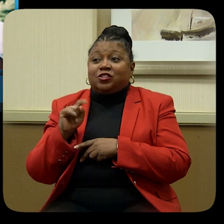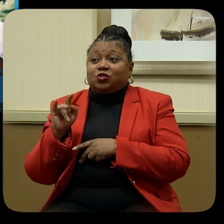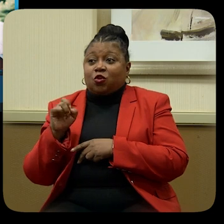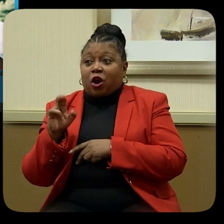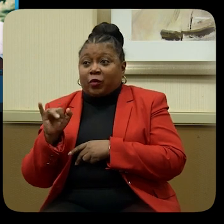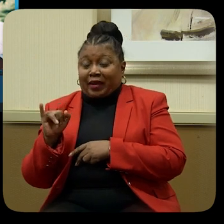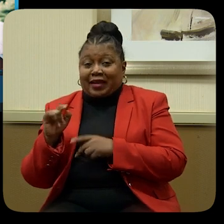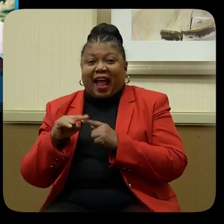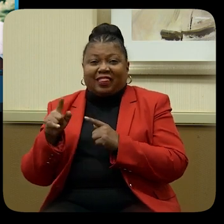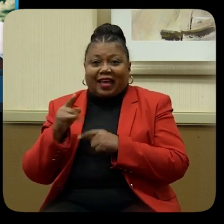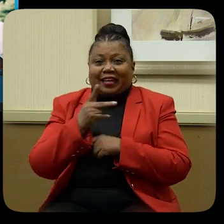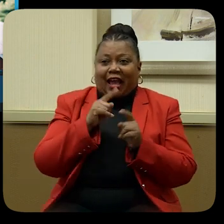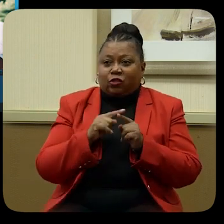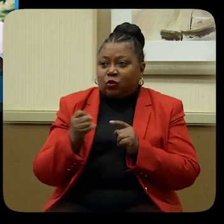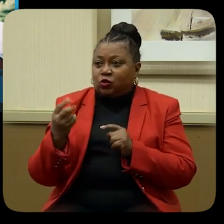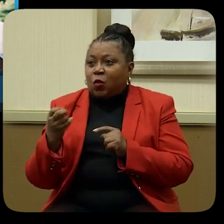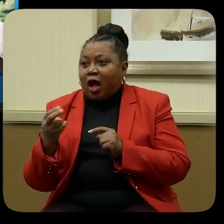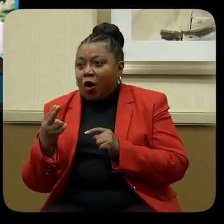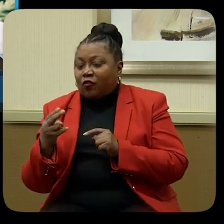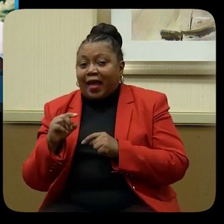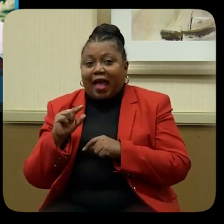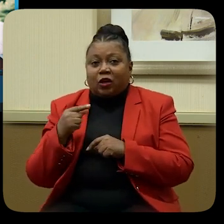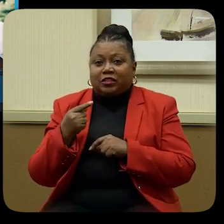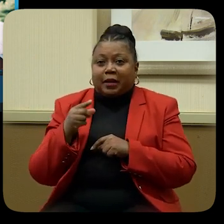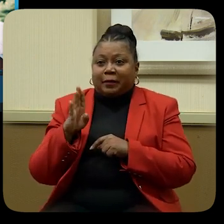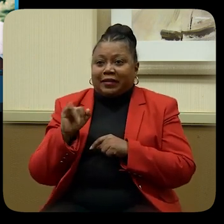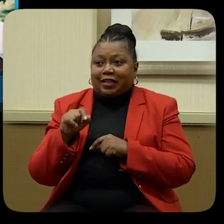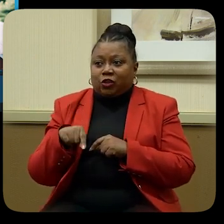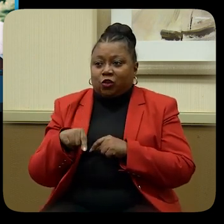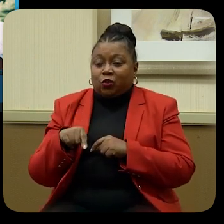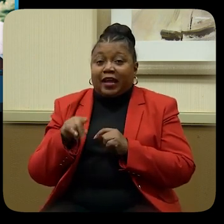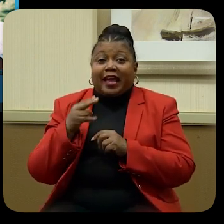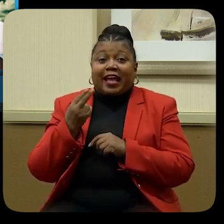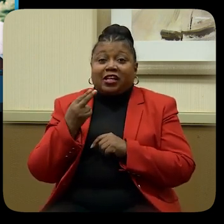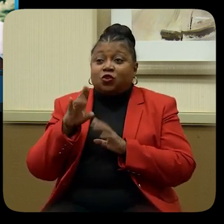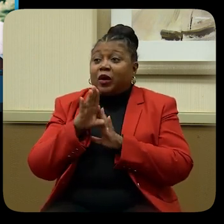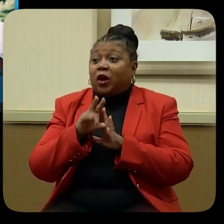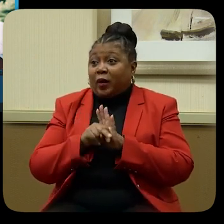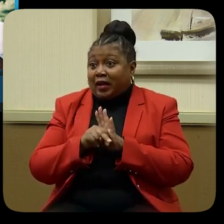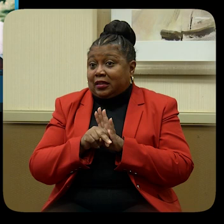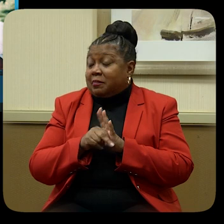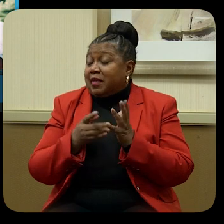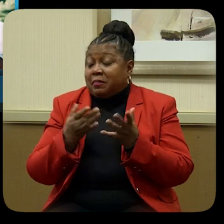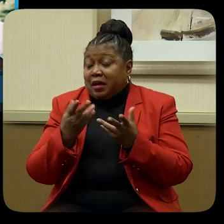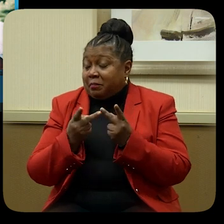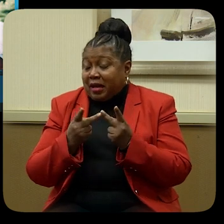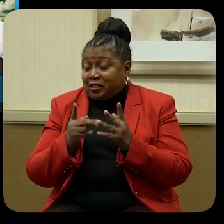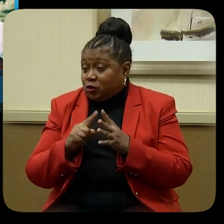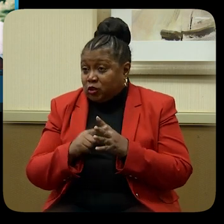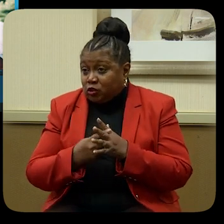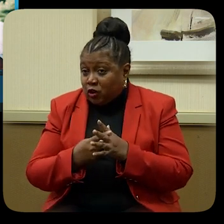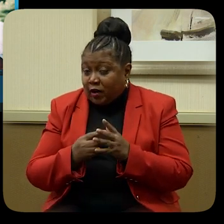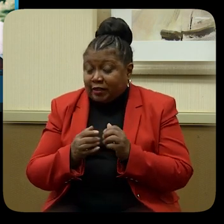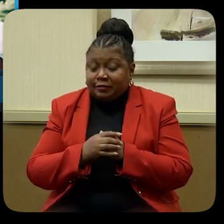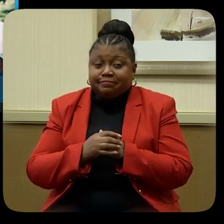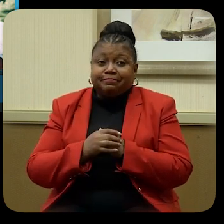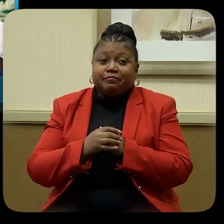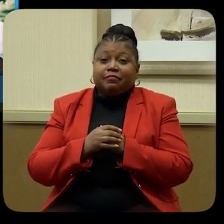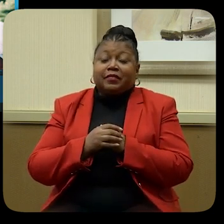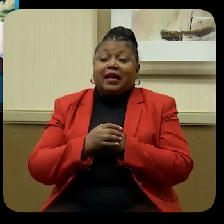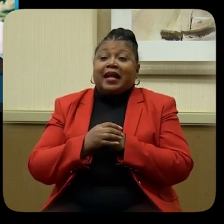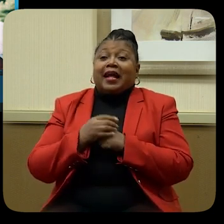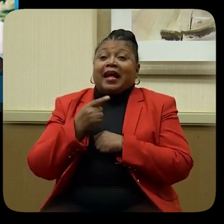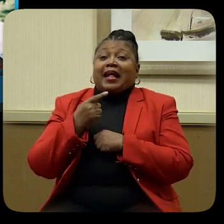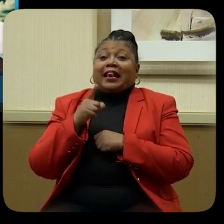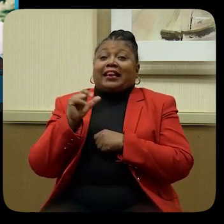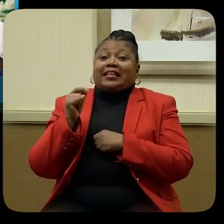Unerased, and they have K through 12 LGBTQ history curriculum. So that might be a place that you could start.